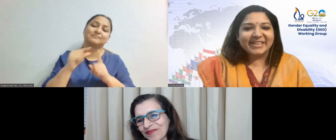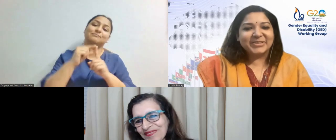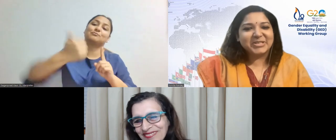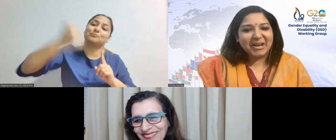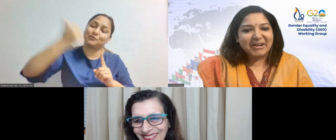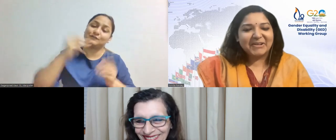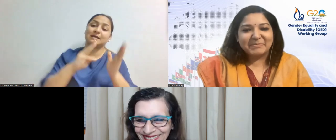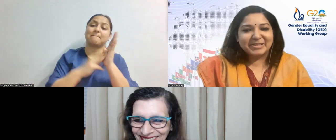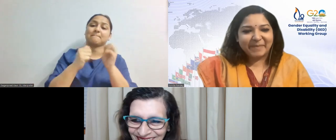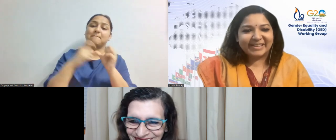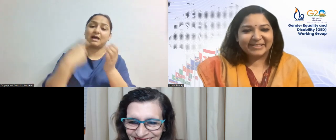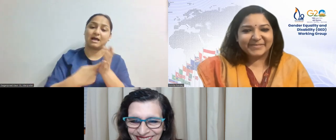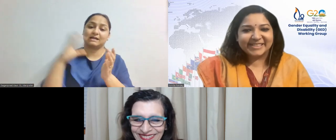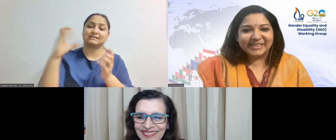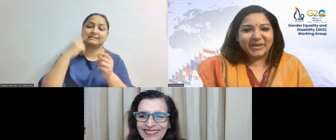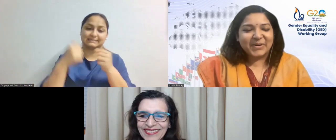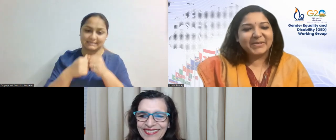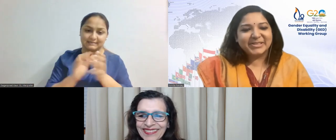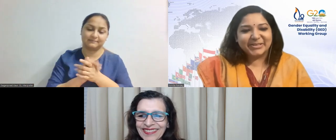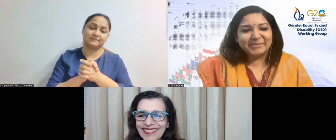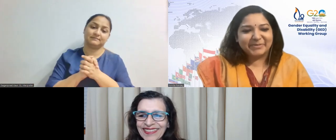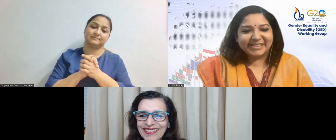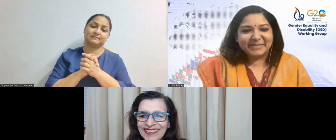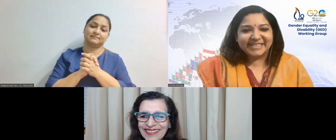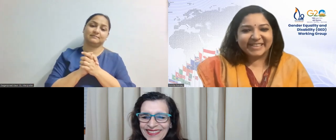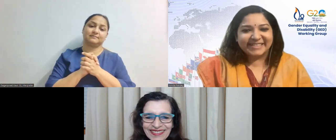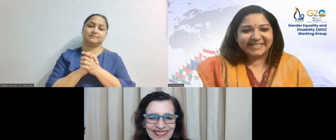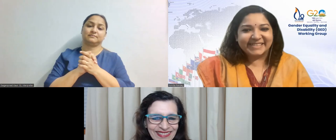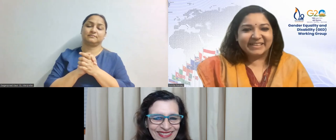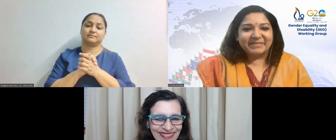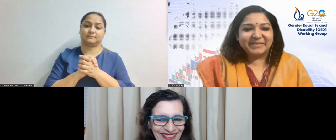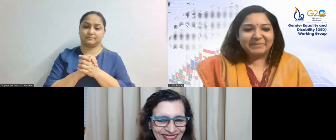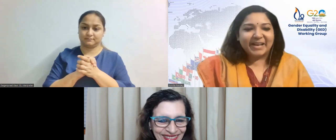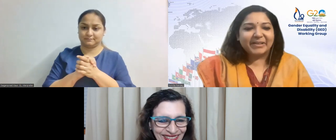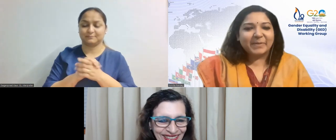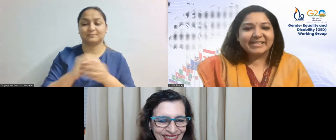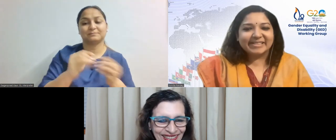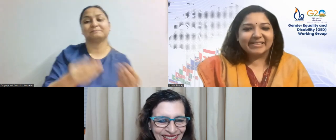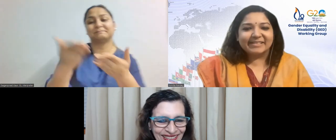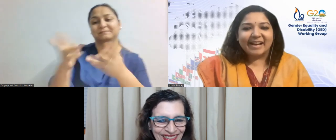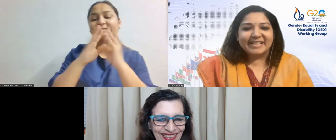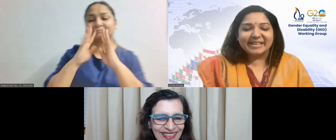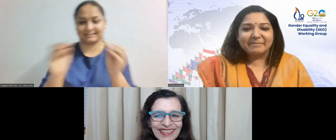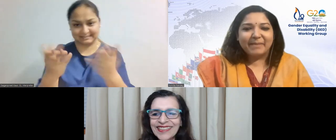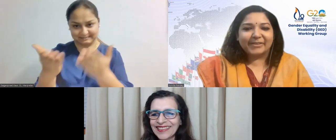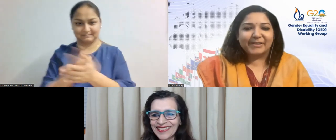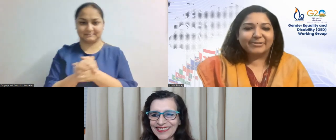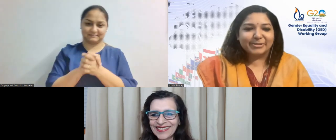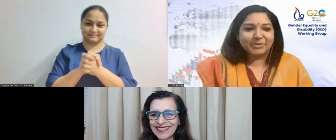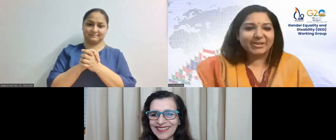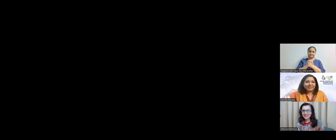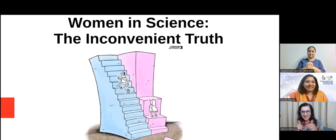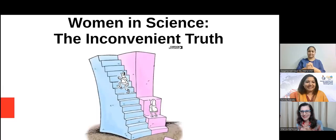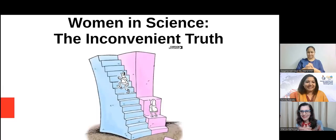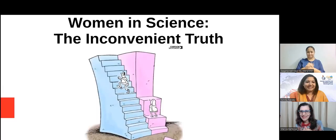Marcia to share her perspectives. Over to you, Professor Marcia. May I request the IT background